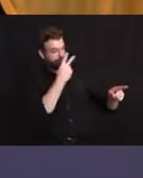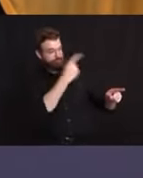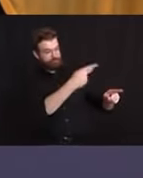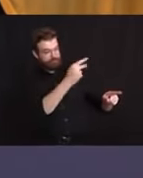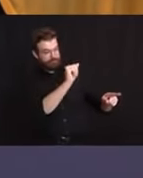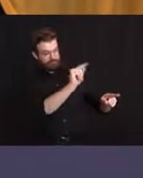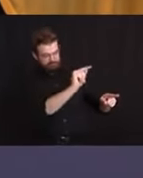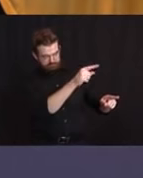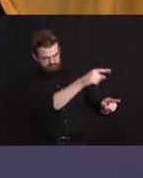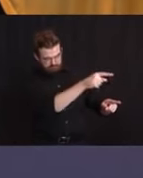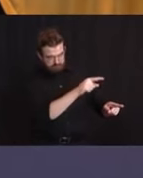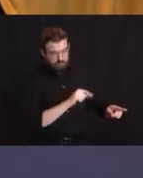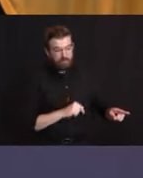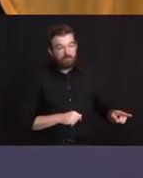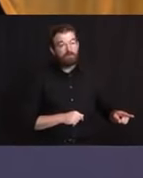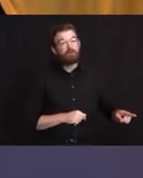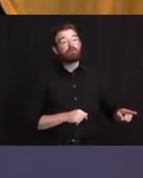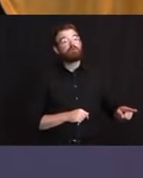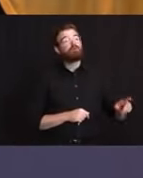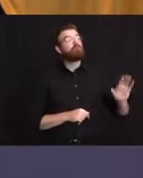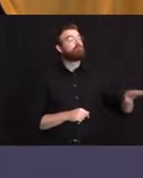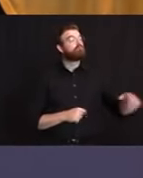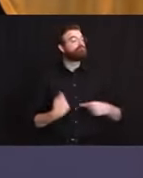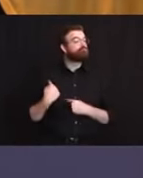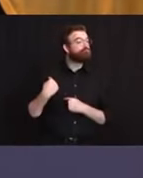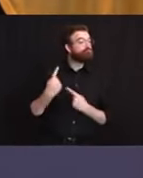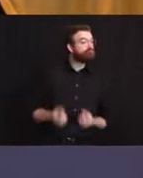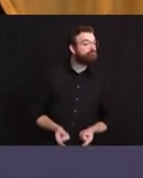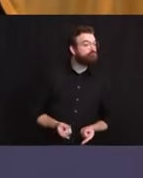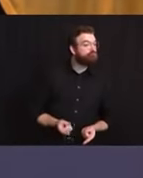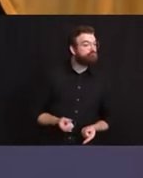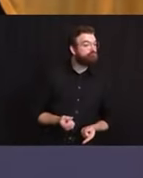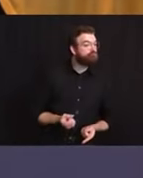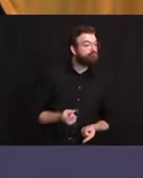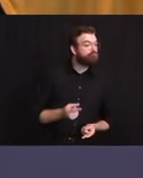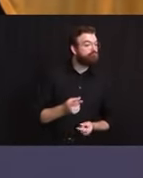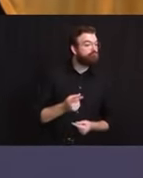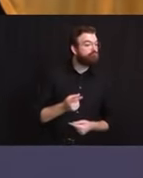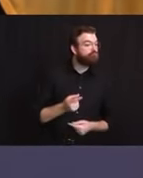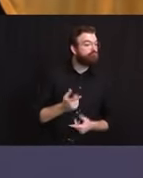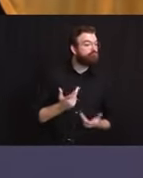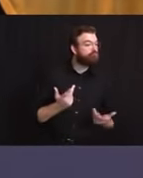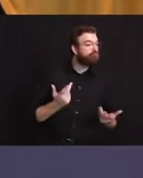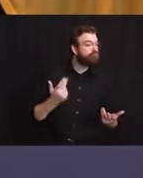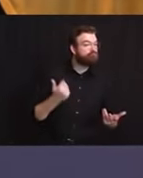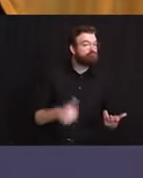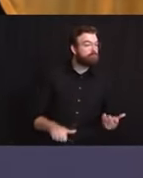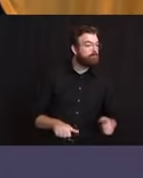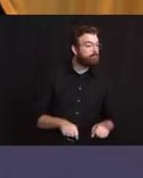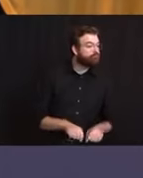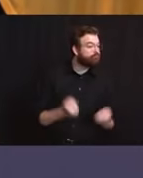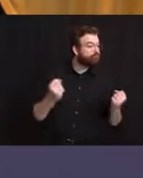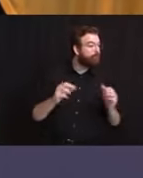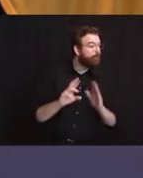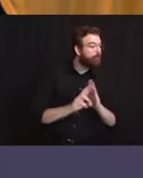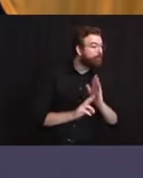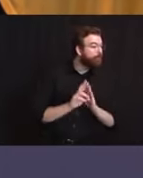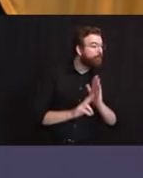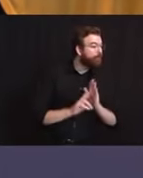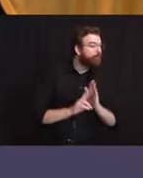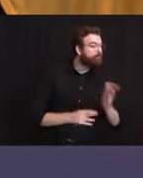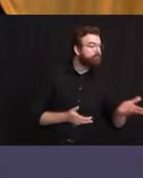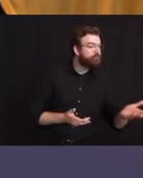we looking on the overnight compliance? Without getting, I know, into any specifics, how are the